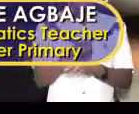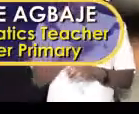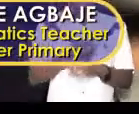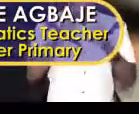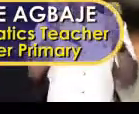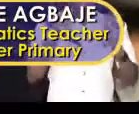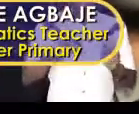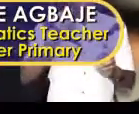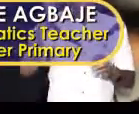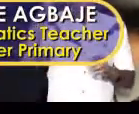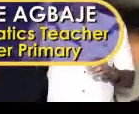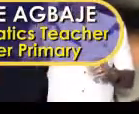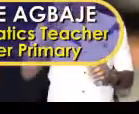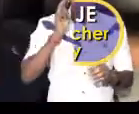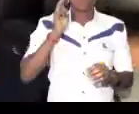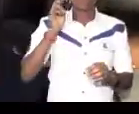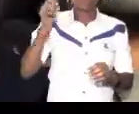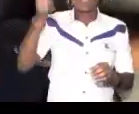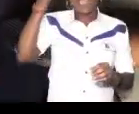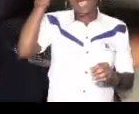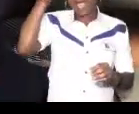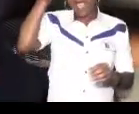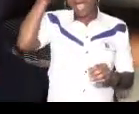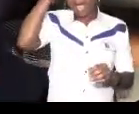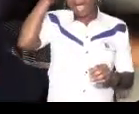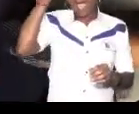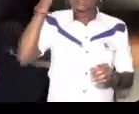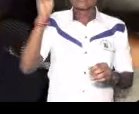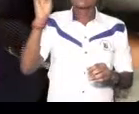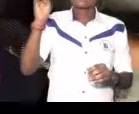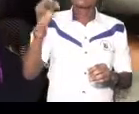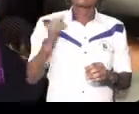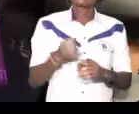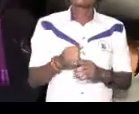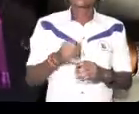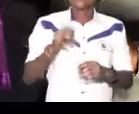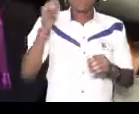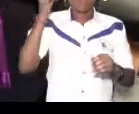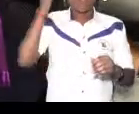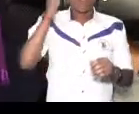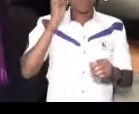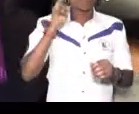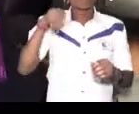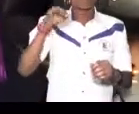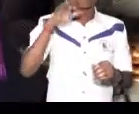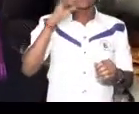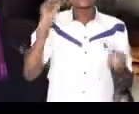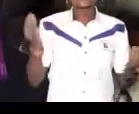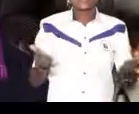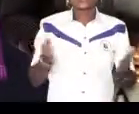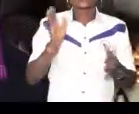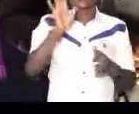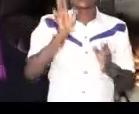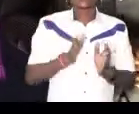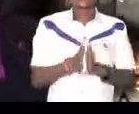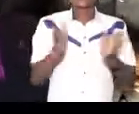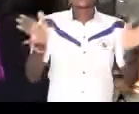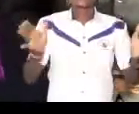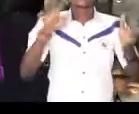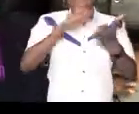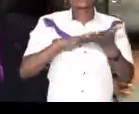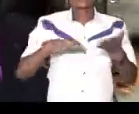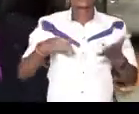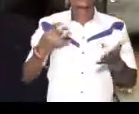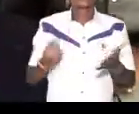teacher, Uncle Agbaje, but you know me as the mathematician. Uncle Popo is here, your general studies